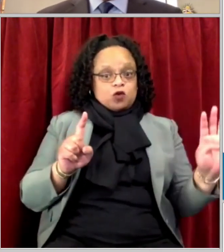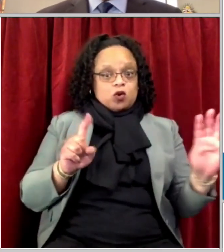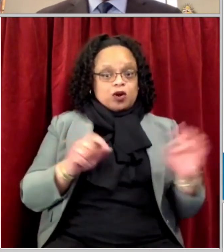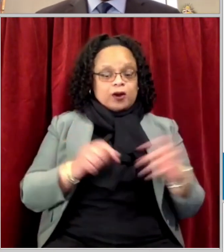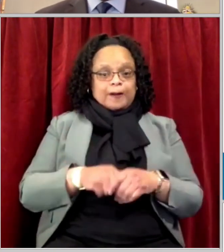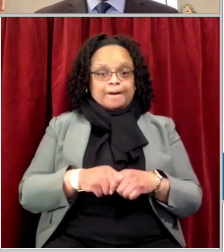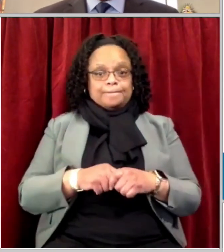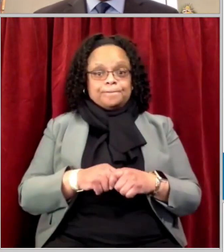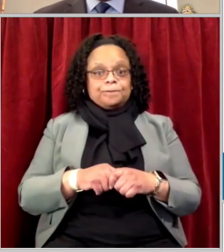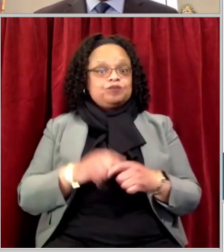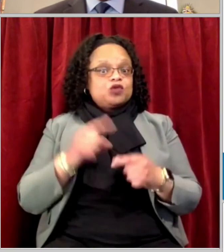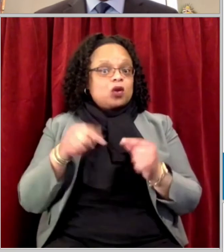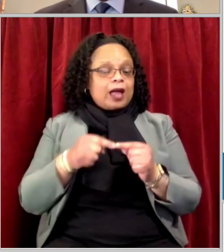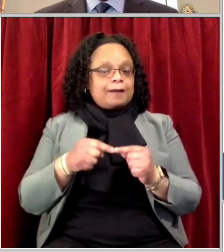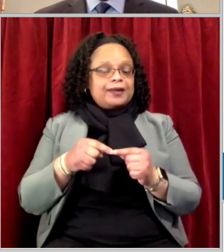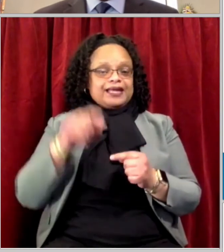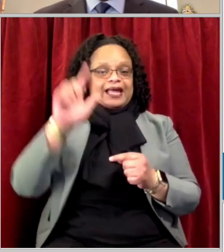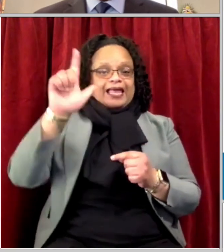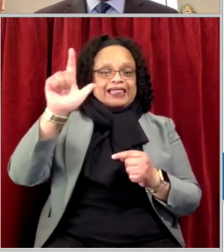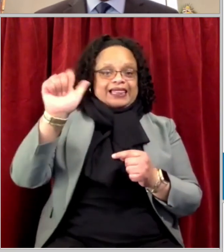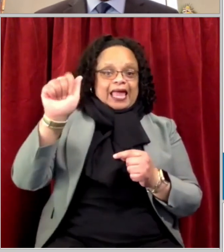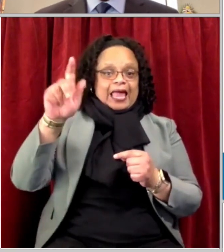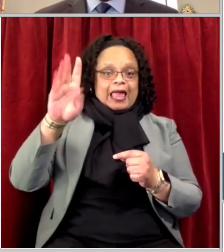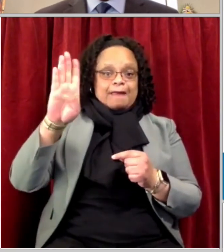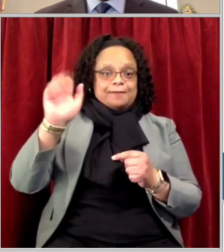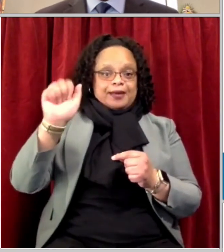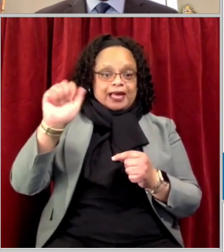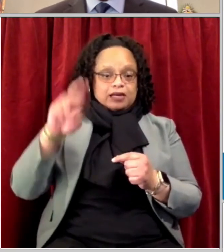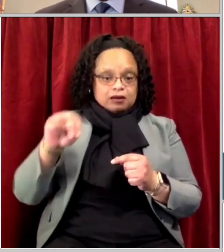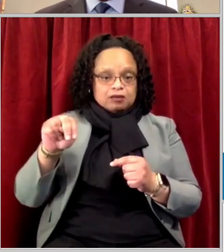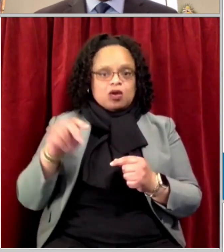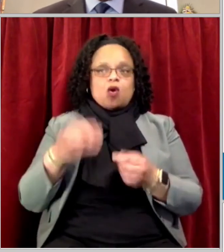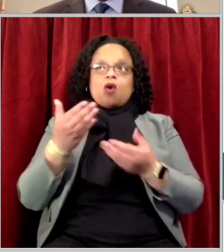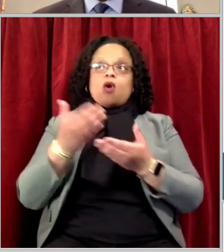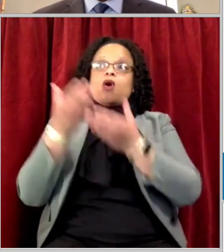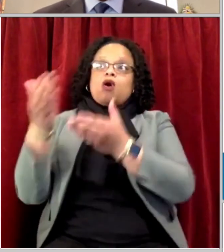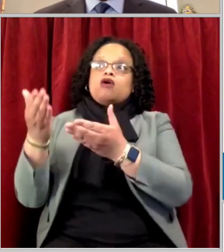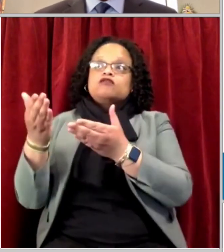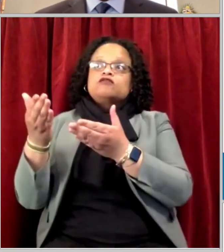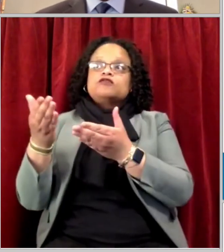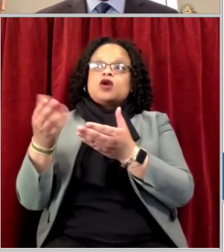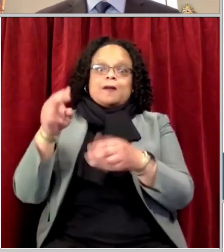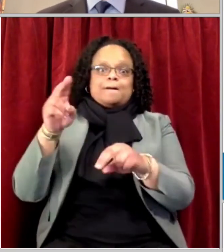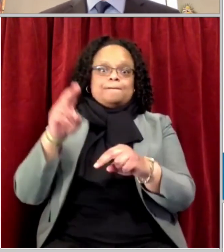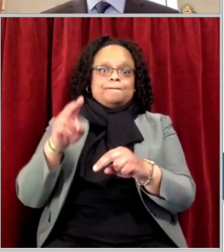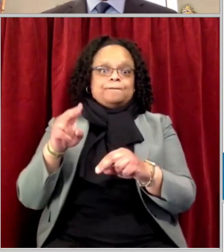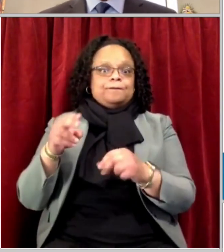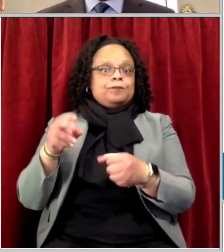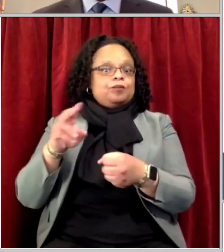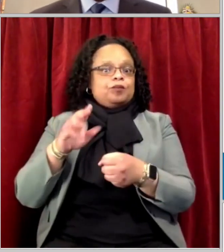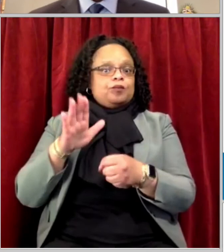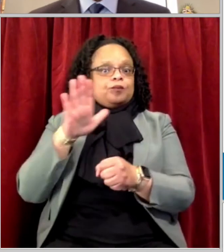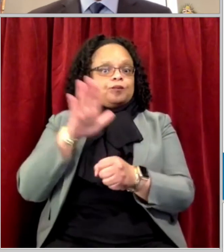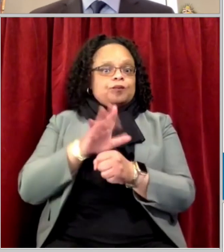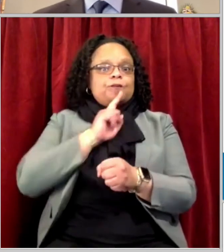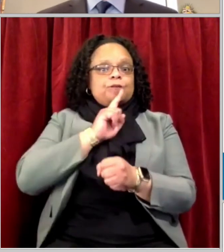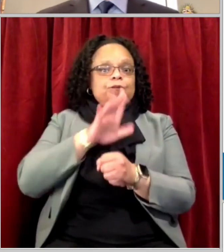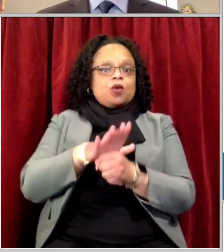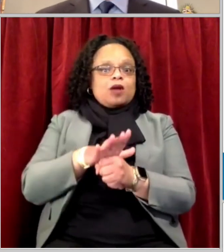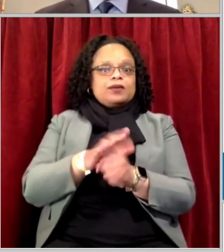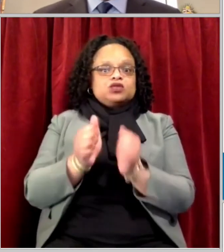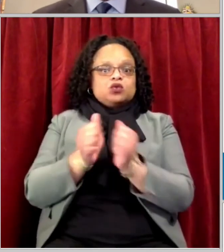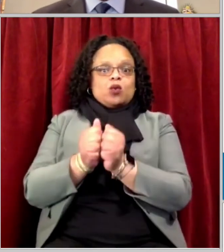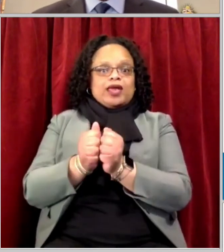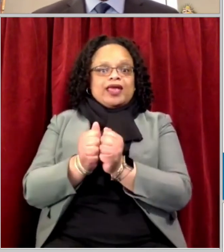when Laban offers to offer a covenant with Jacob of their peaceful relationship, they